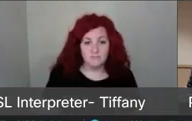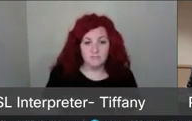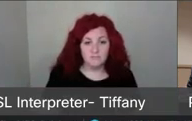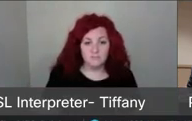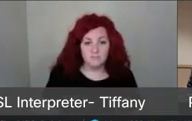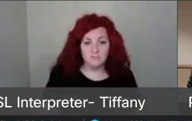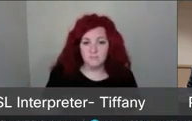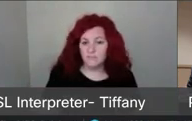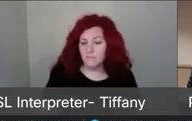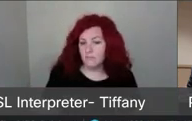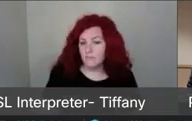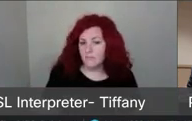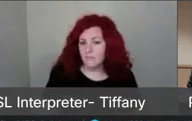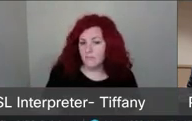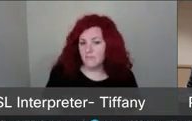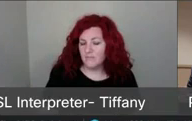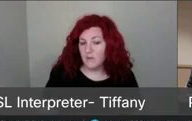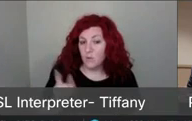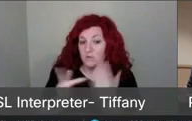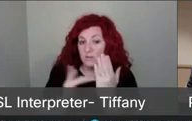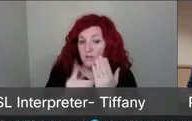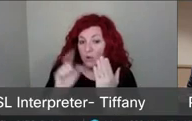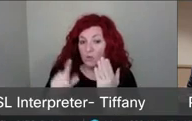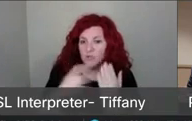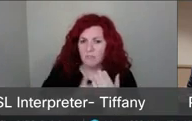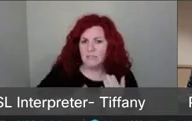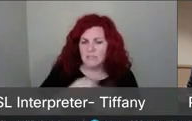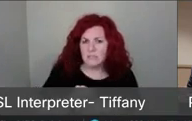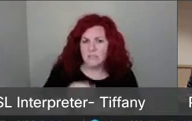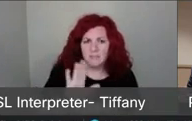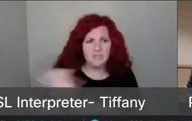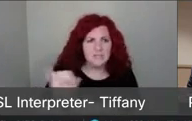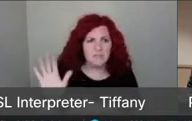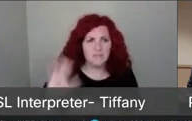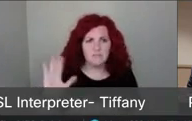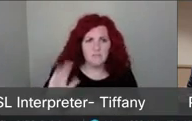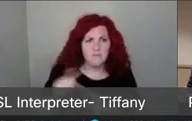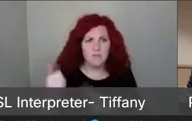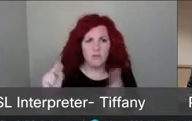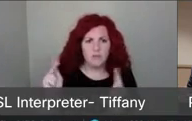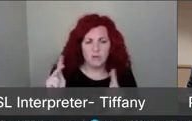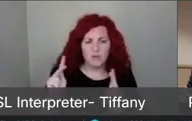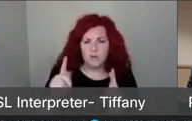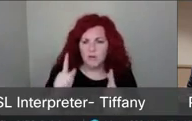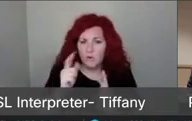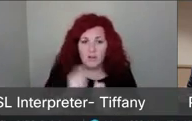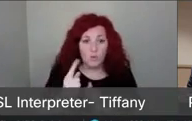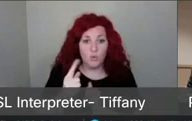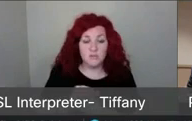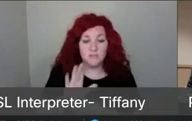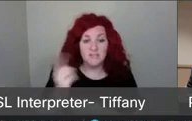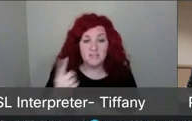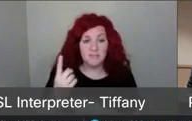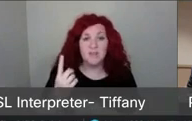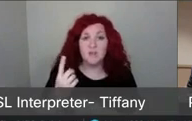I said, just please, these kind of technical things, please submit the same thing as what we've heard from others. Okay. For everybody who is submitting some things like